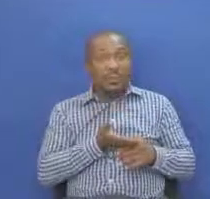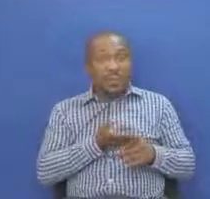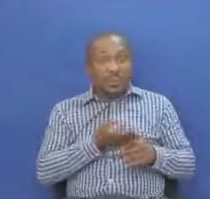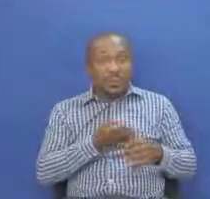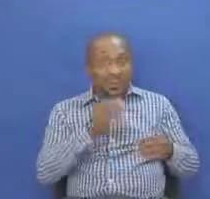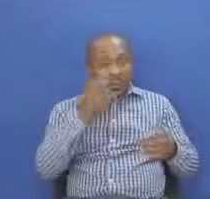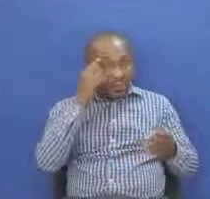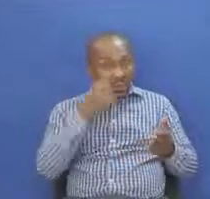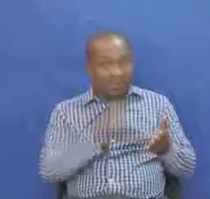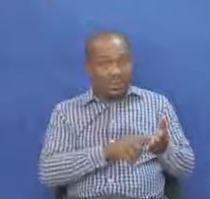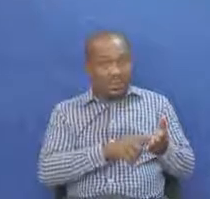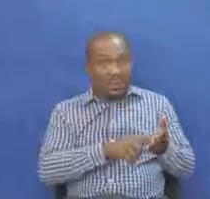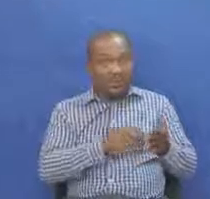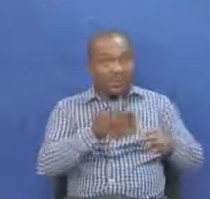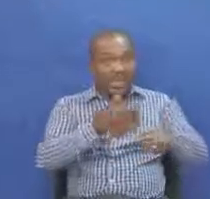cell decrease.